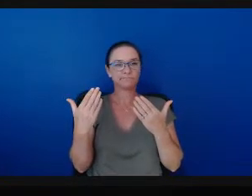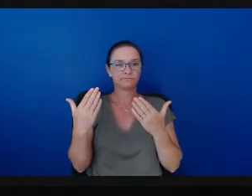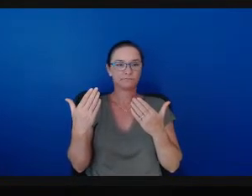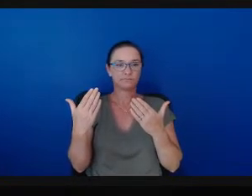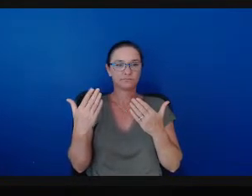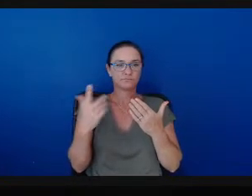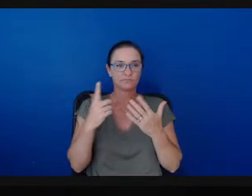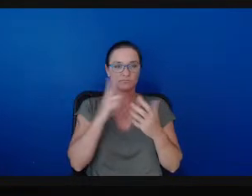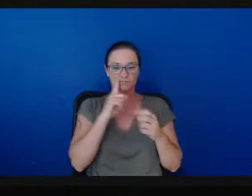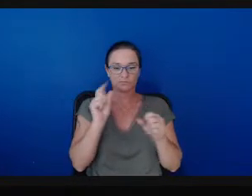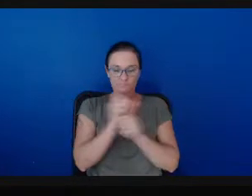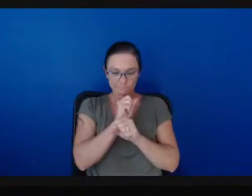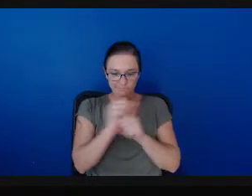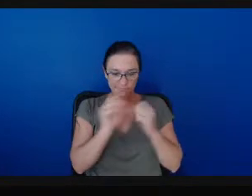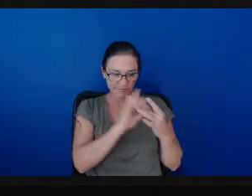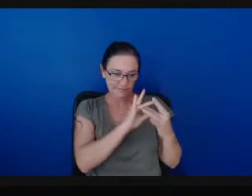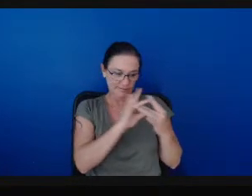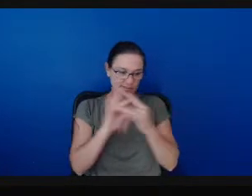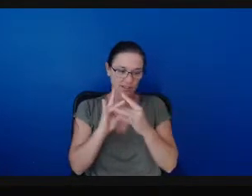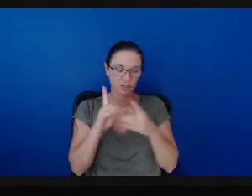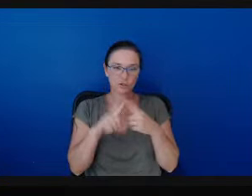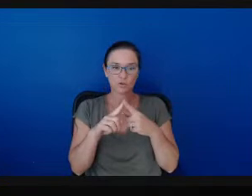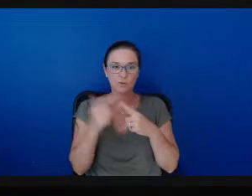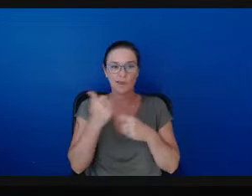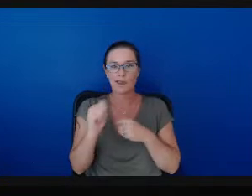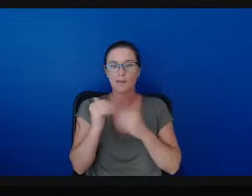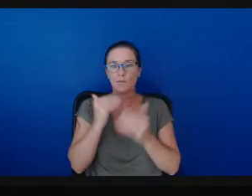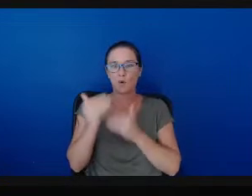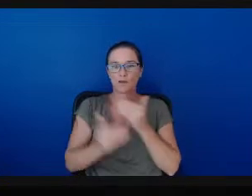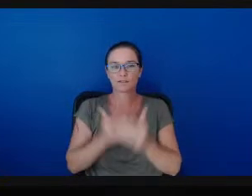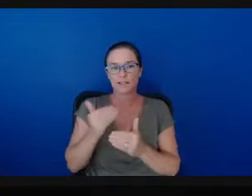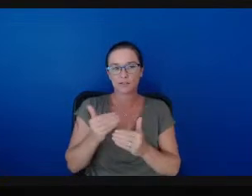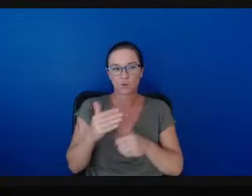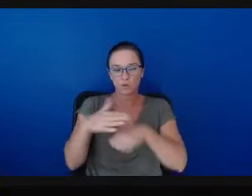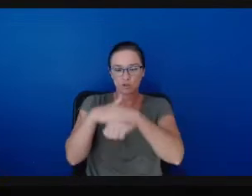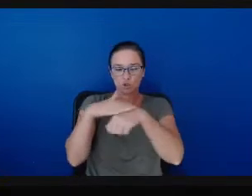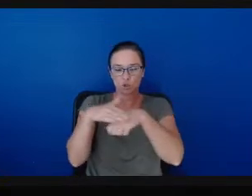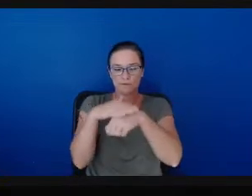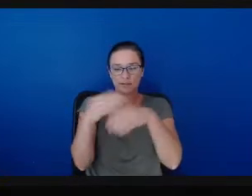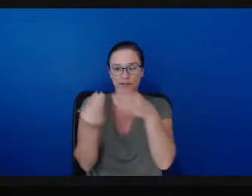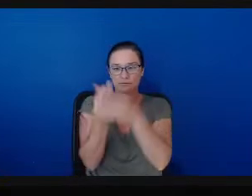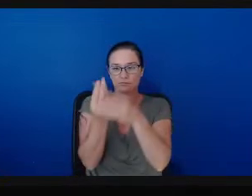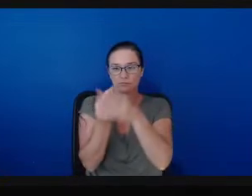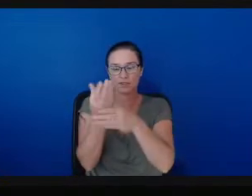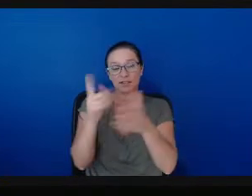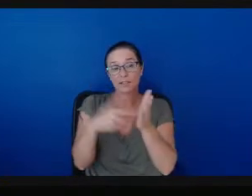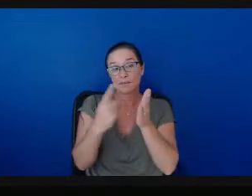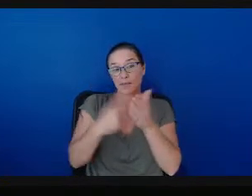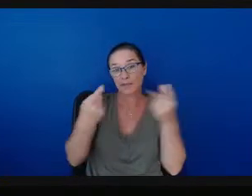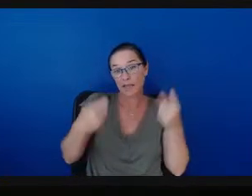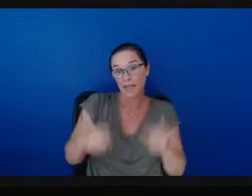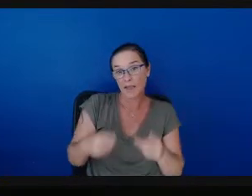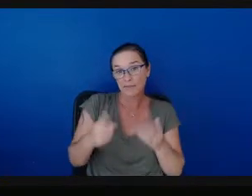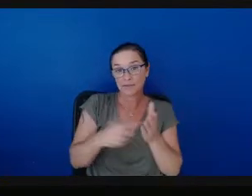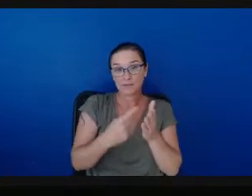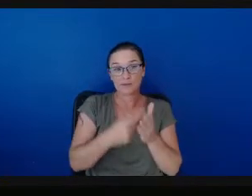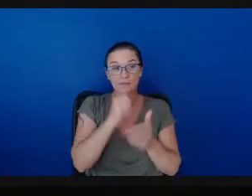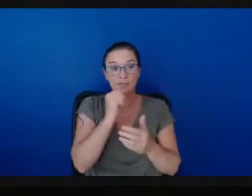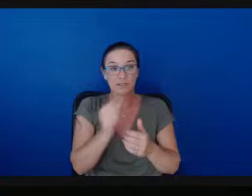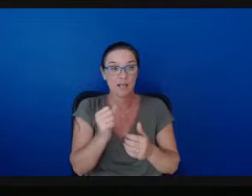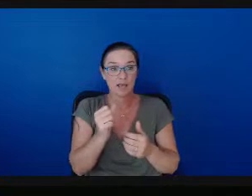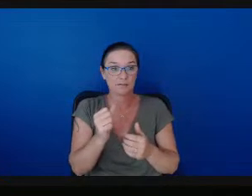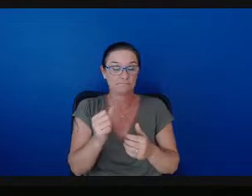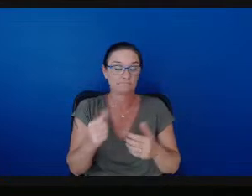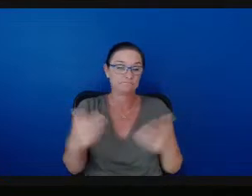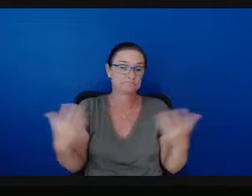definitively tied to any particular process or surface expression. So sometimes it happens, sometimes it doesn't. And anything can happen when it is or isn't